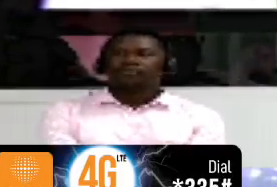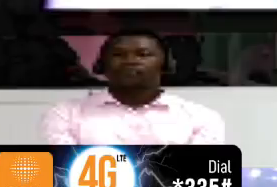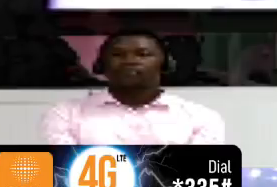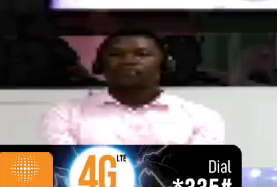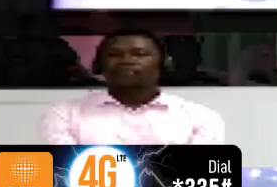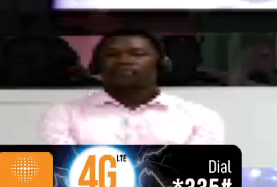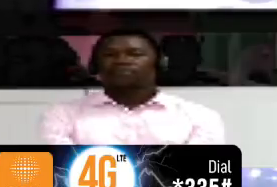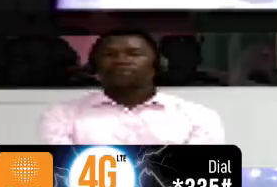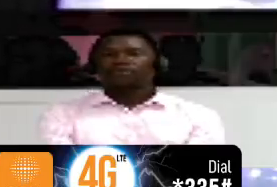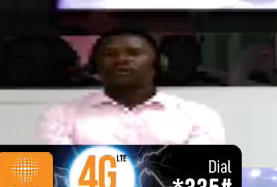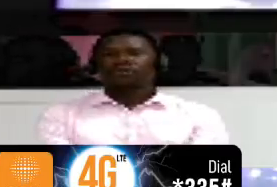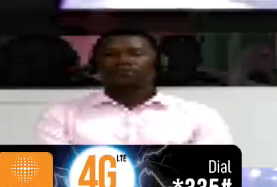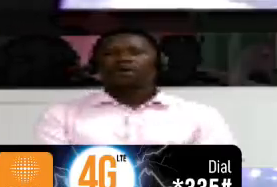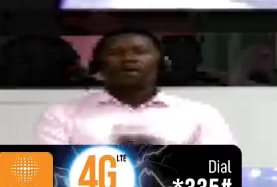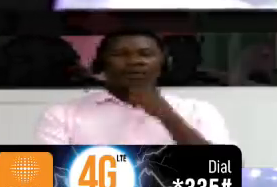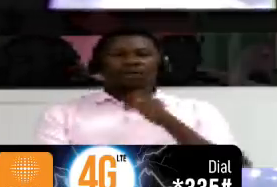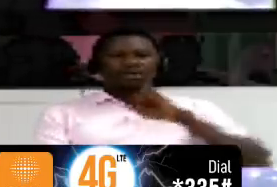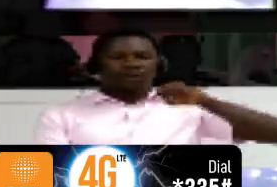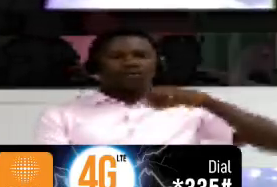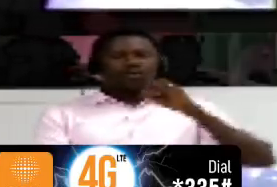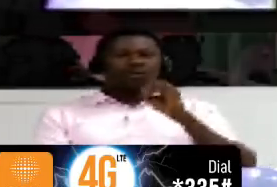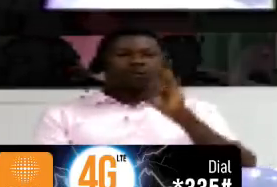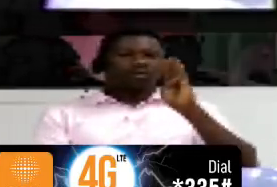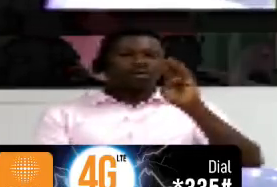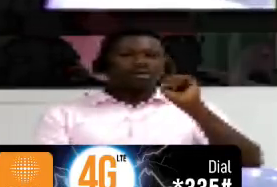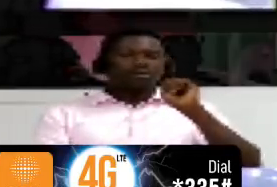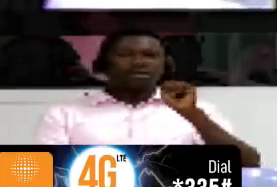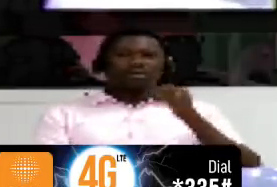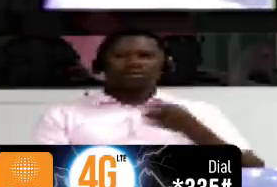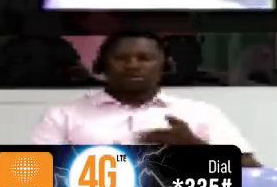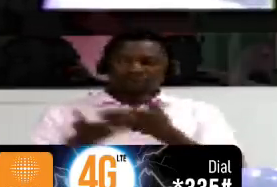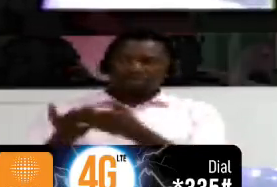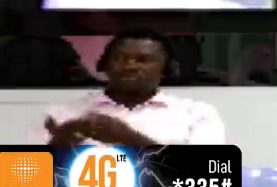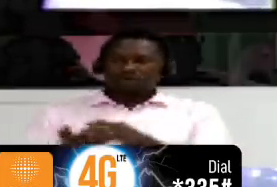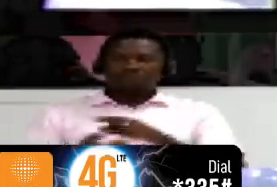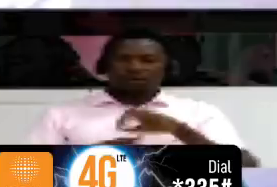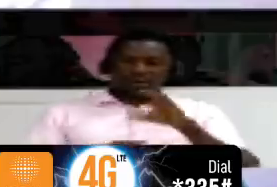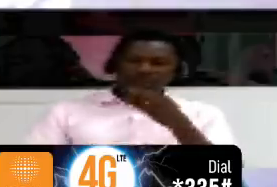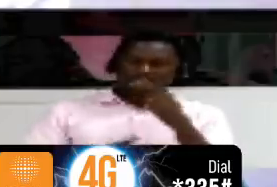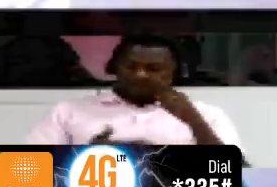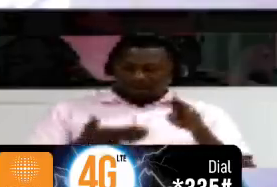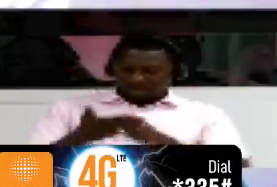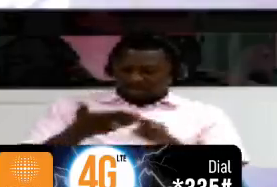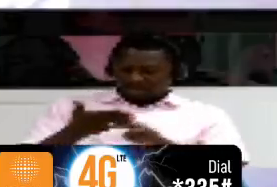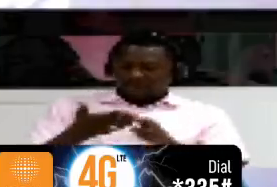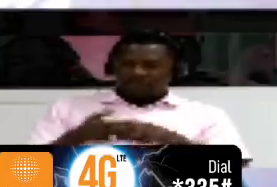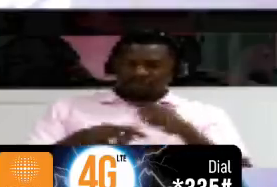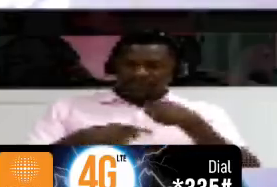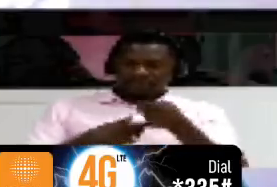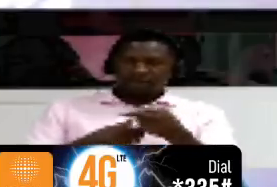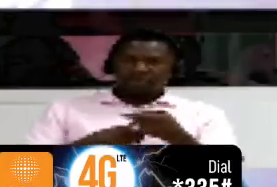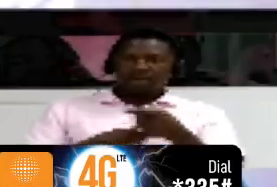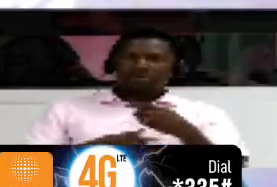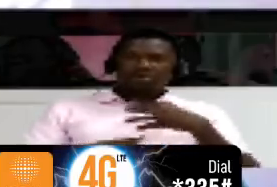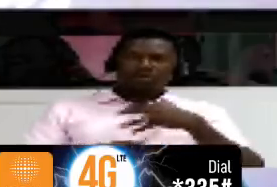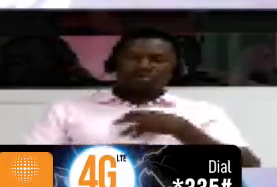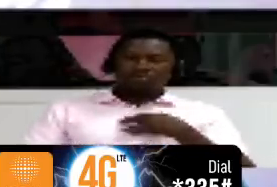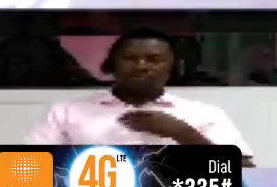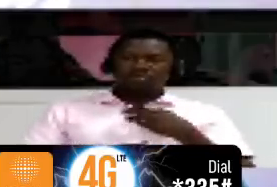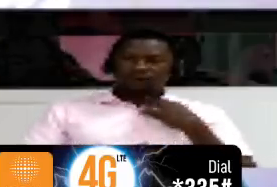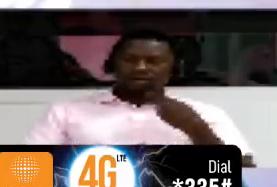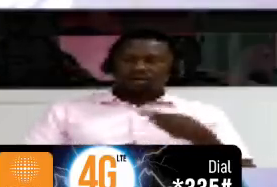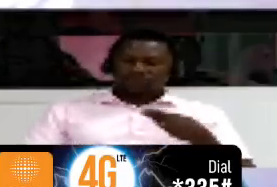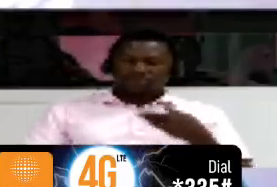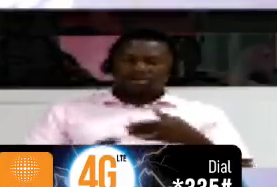So in fact, Mr. Jobe, I'll just give it to you as it is, and then you can read from it. Okay. But I wanted to seek